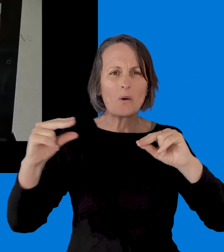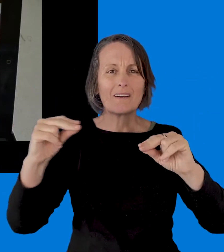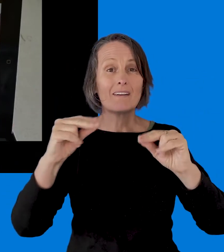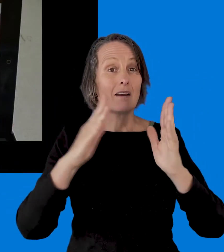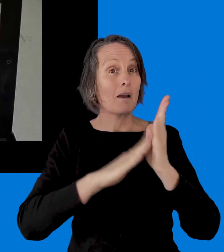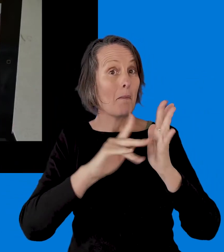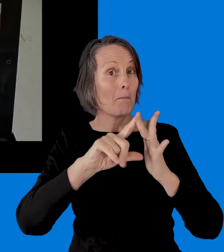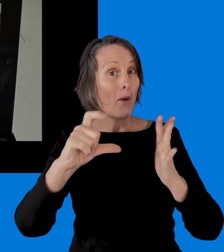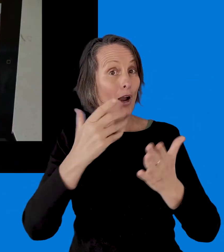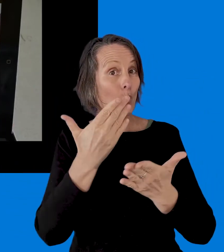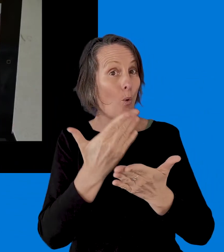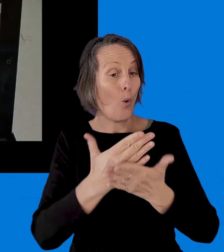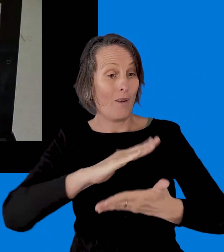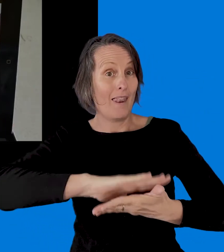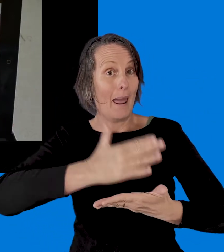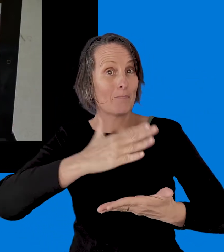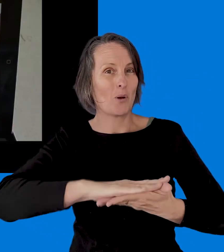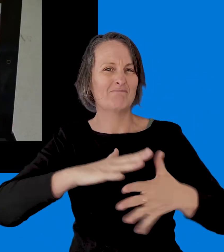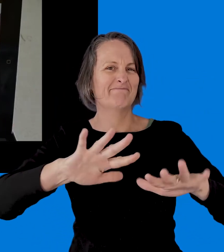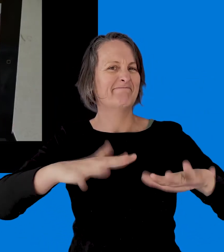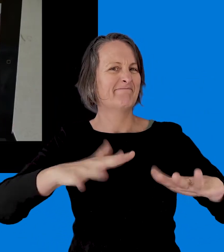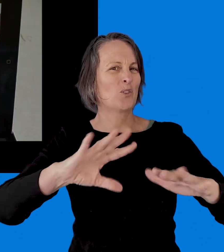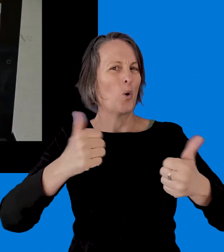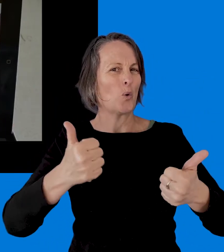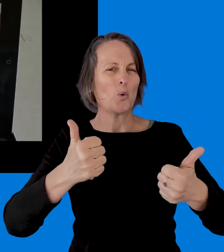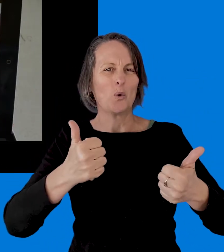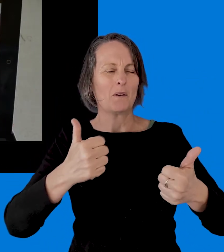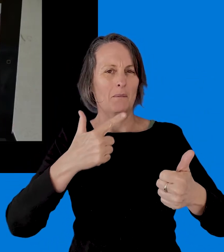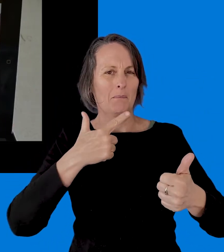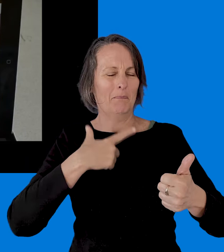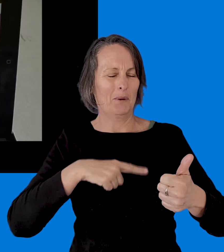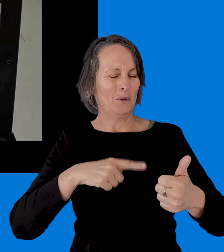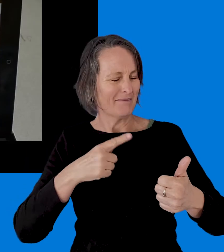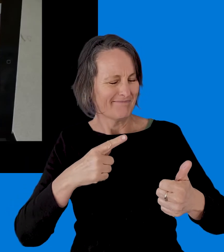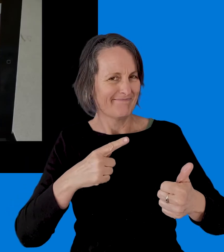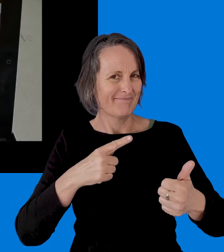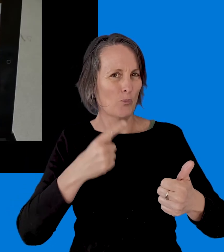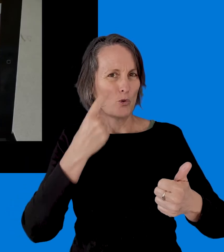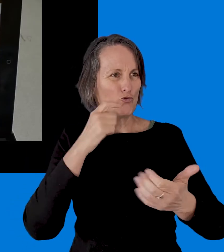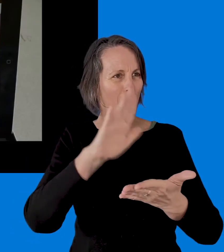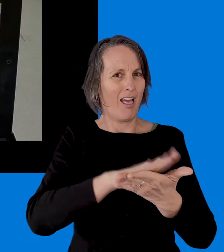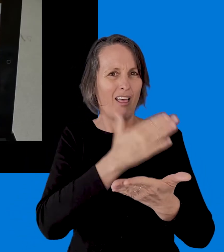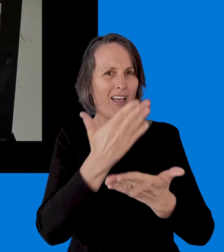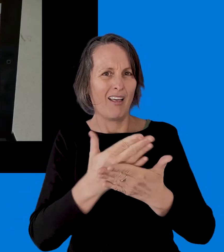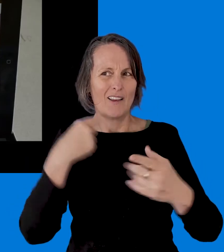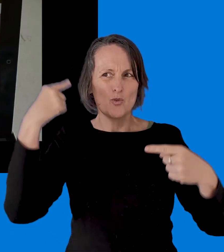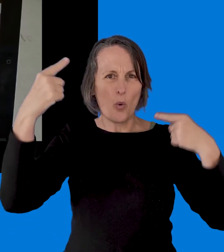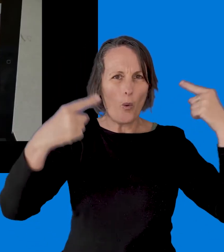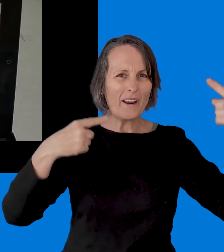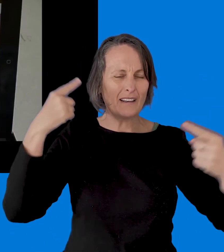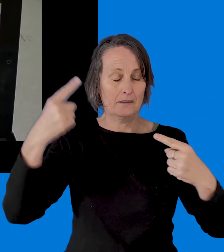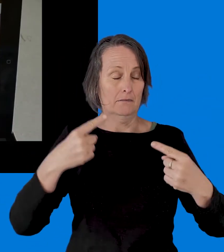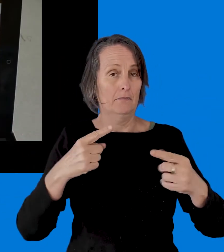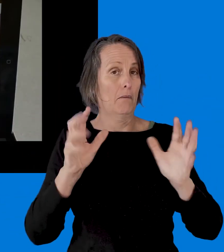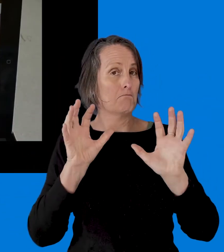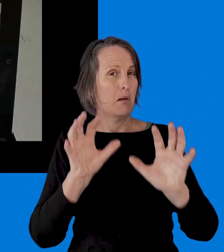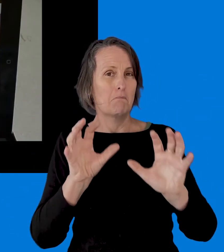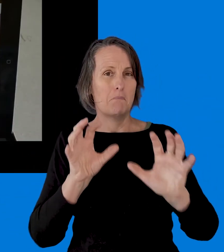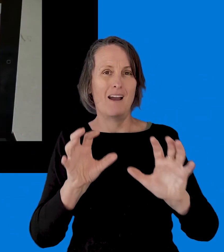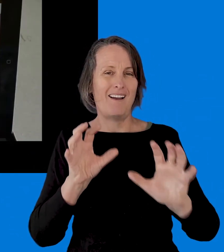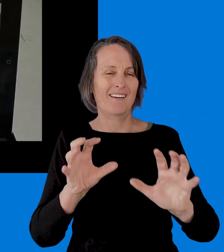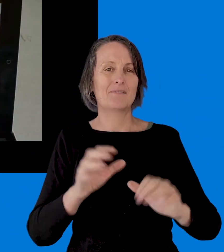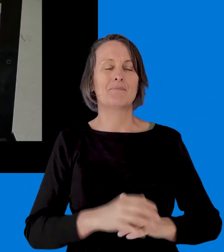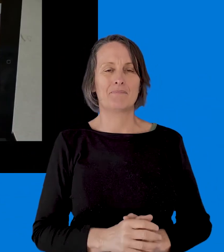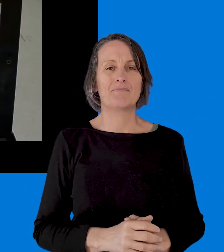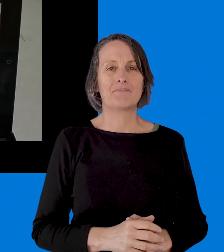using the microphone on the laptop, it will tend to pick up all of that noise. And so it will try to transcribe that noise, then you'll just get